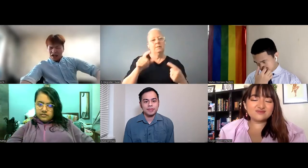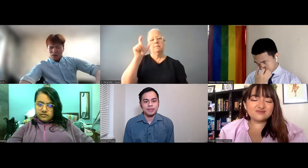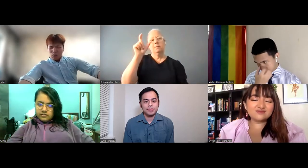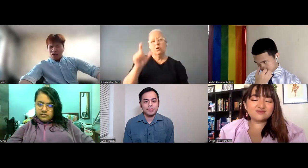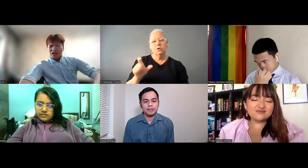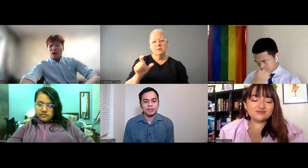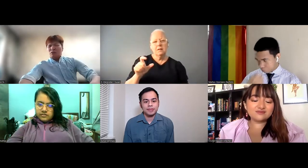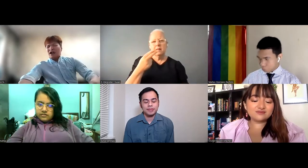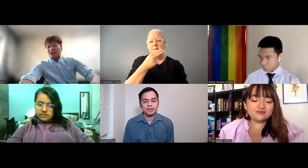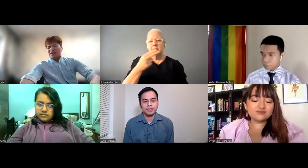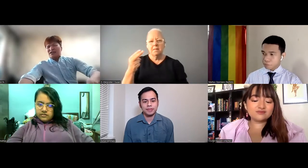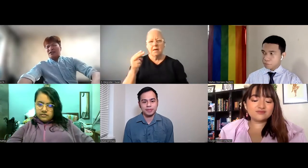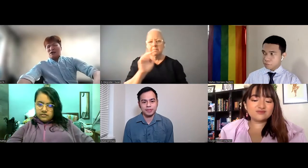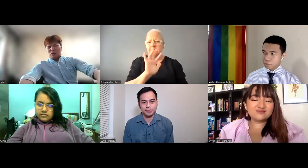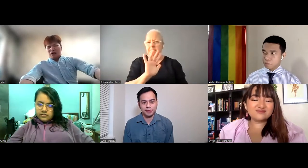Bayer.